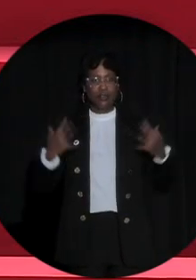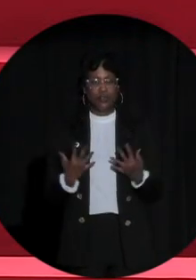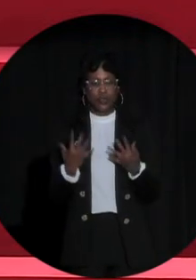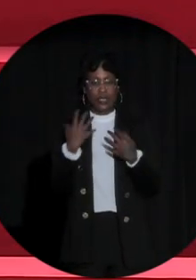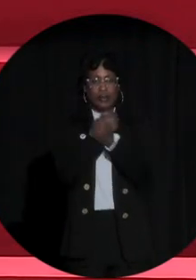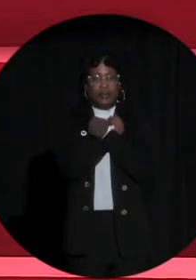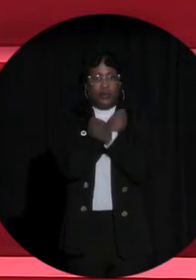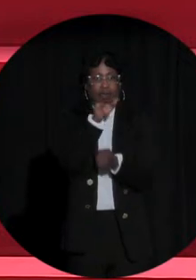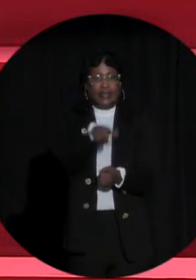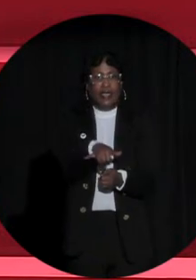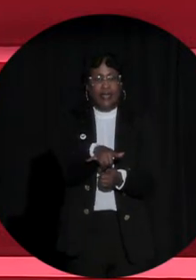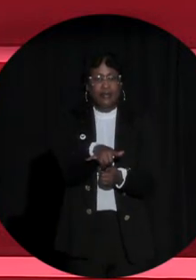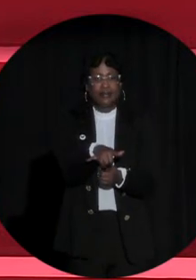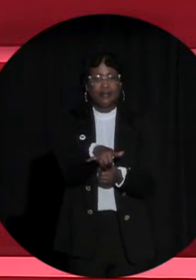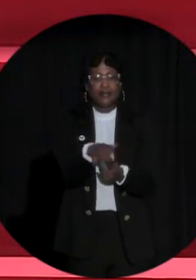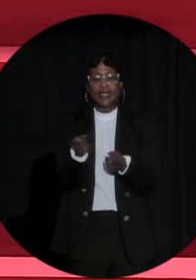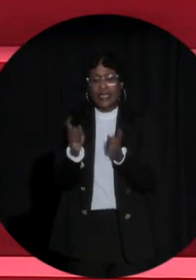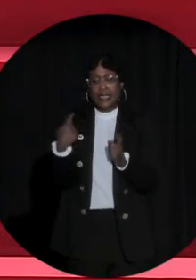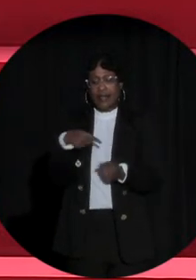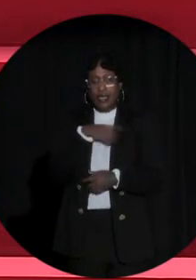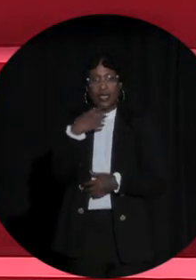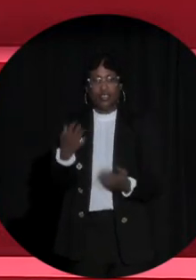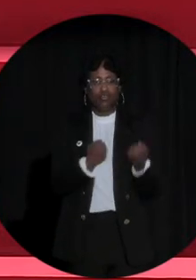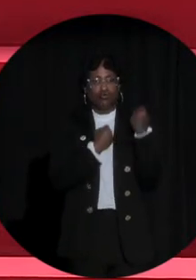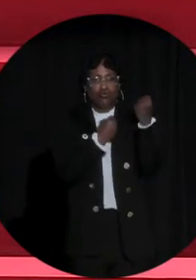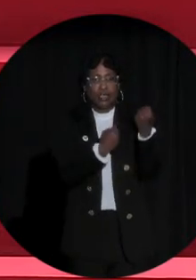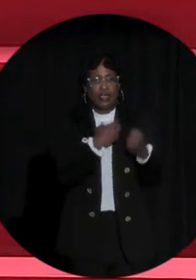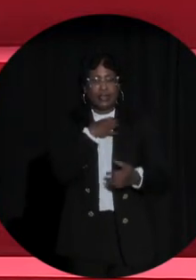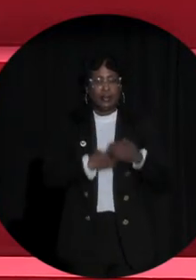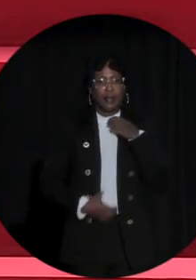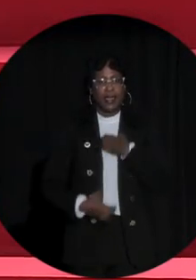our compassion for our neighbor.